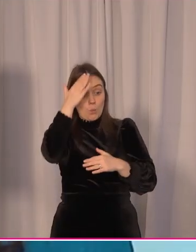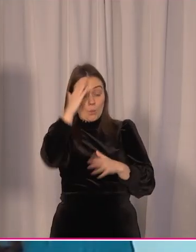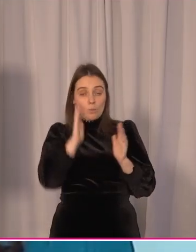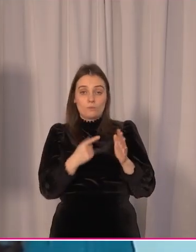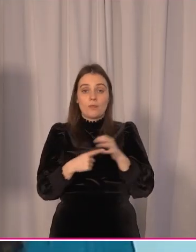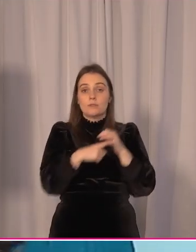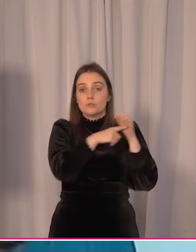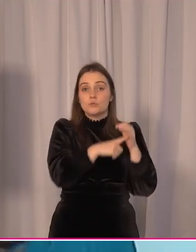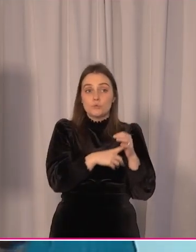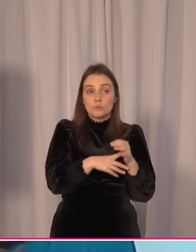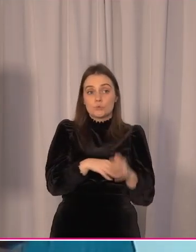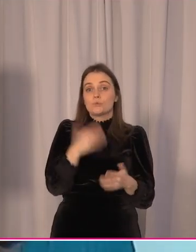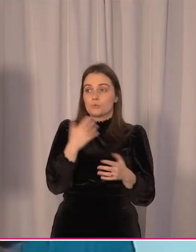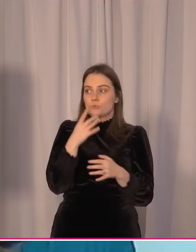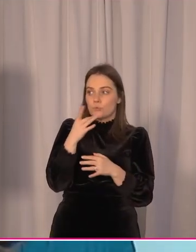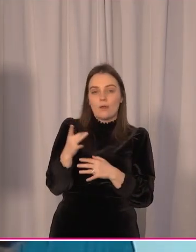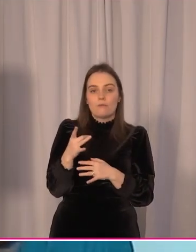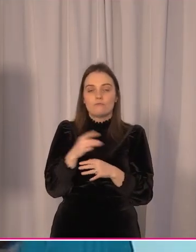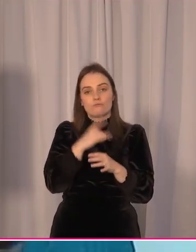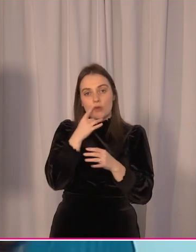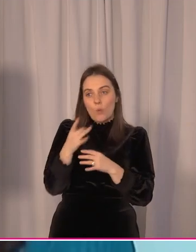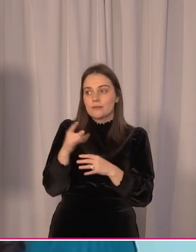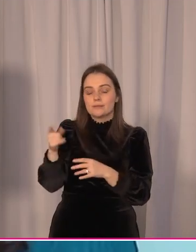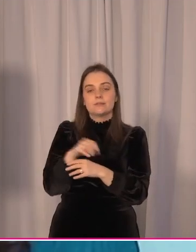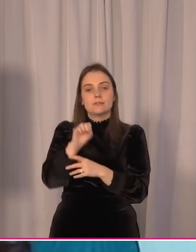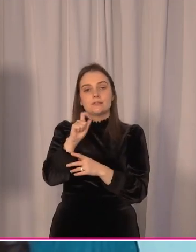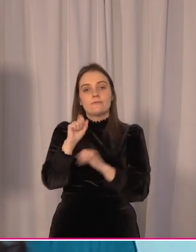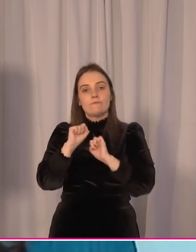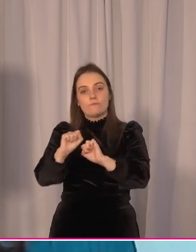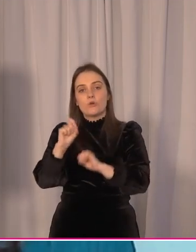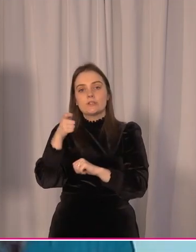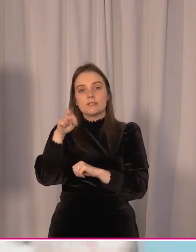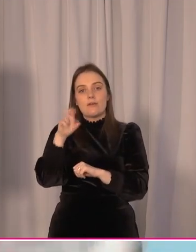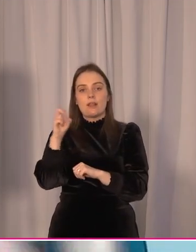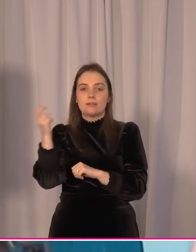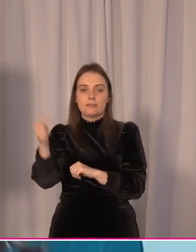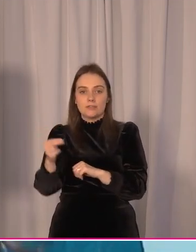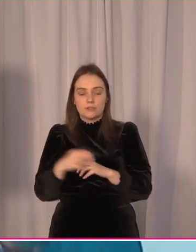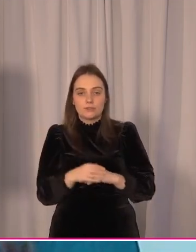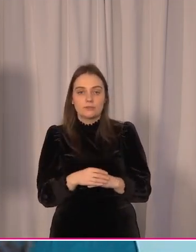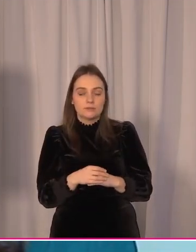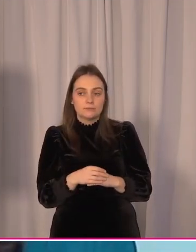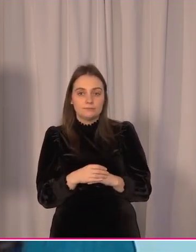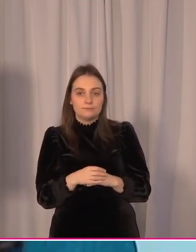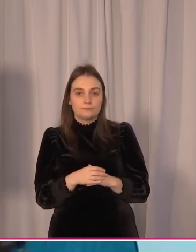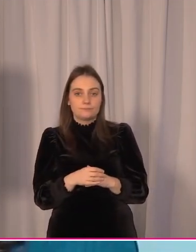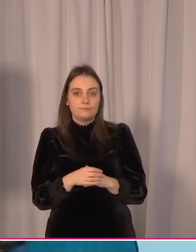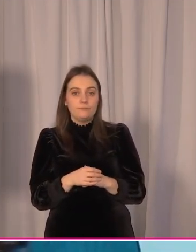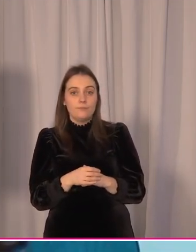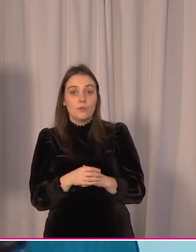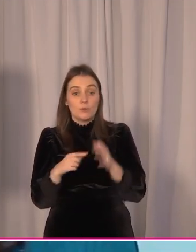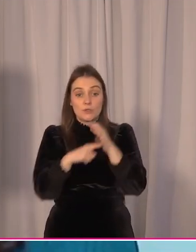that request for sterilization as a standard. This will, according to